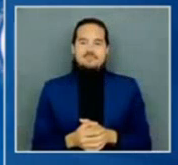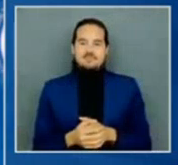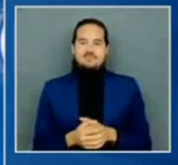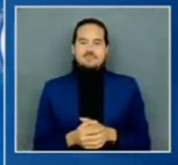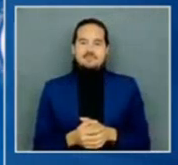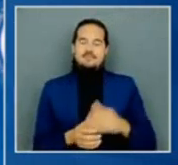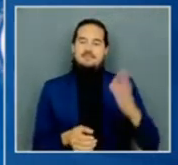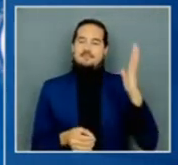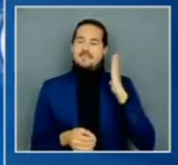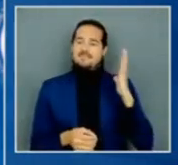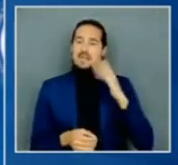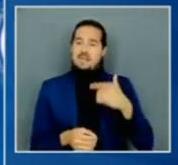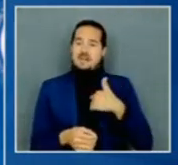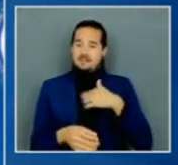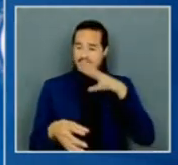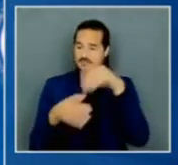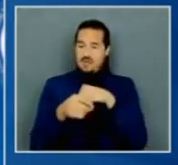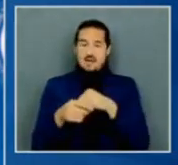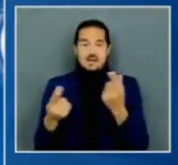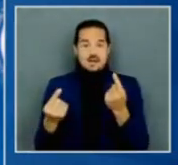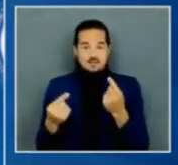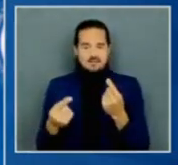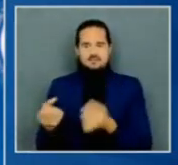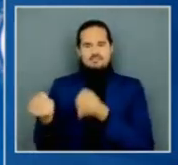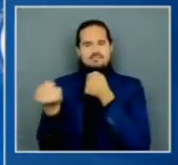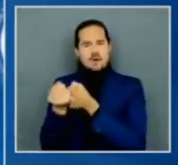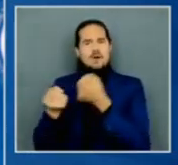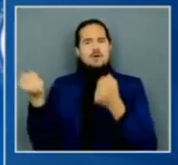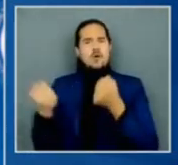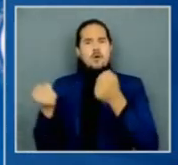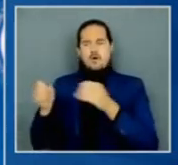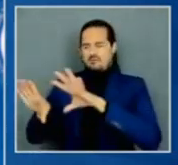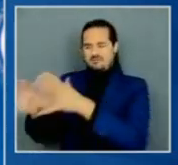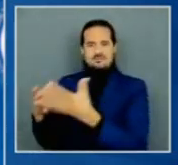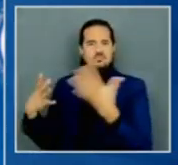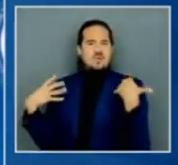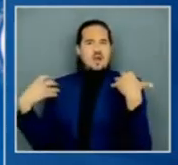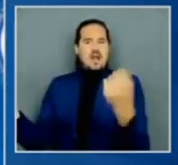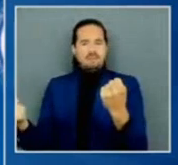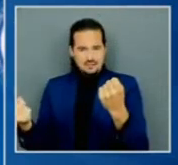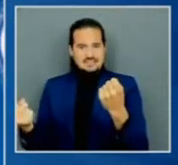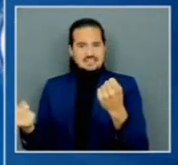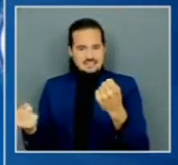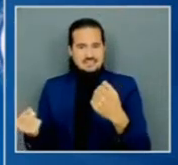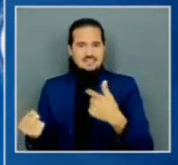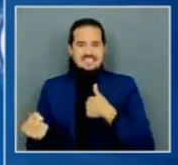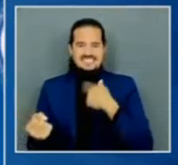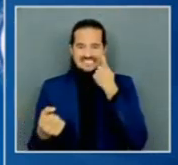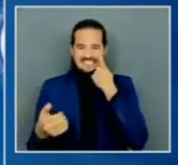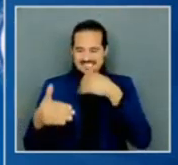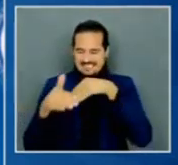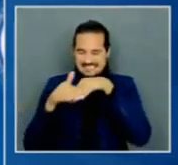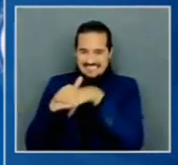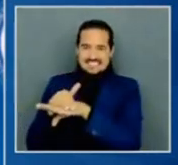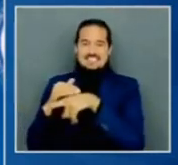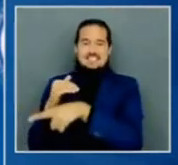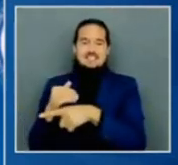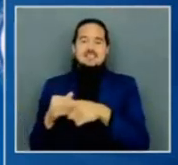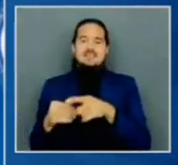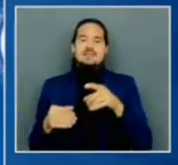supporting the Obama-Biden administration's rescue of the auto industry. And when I did first take office as